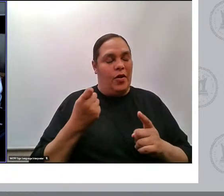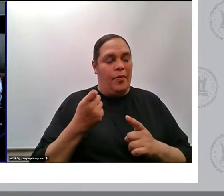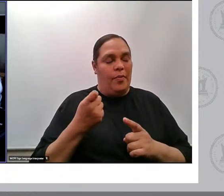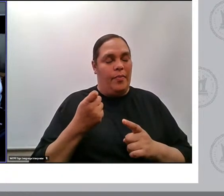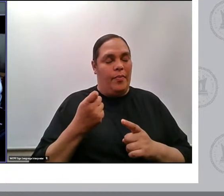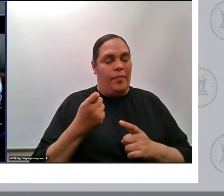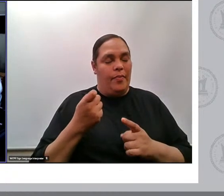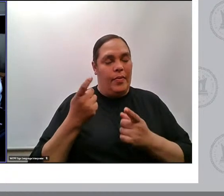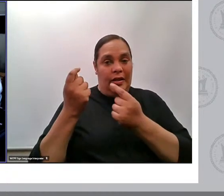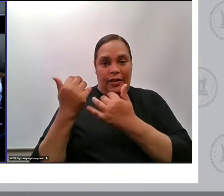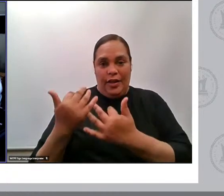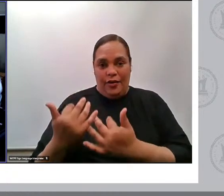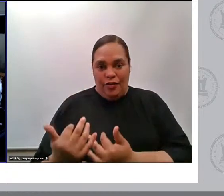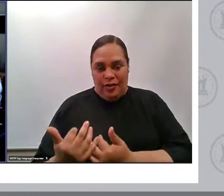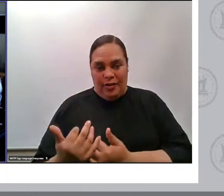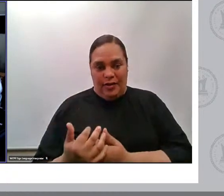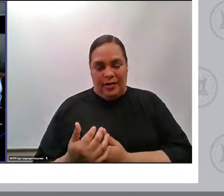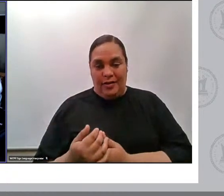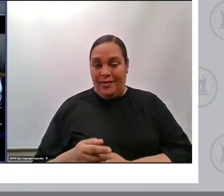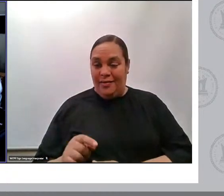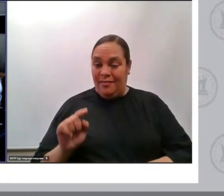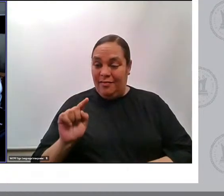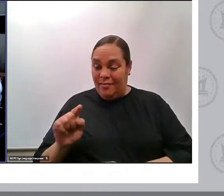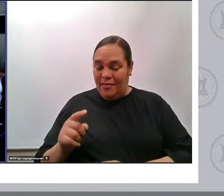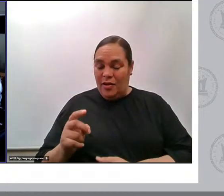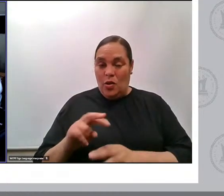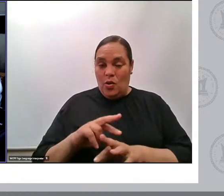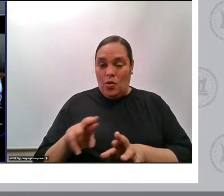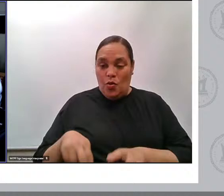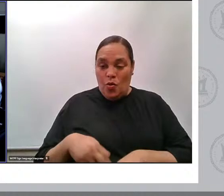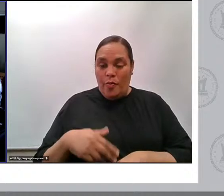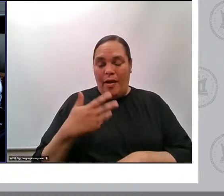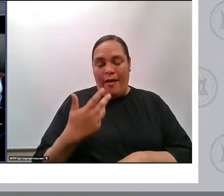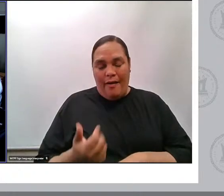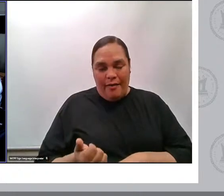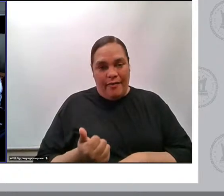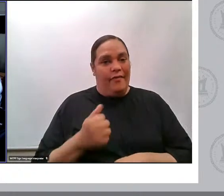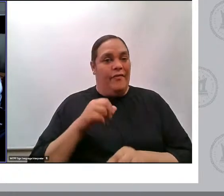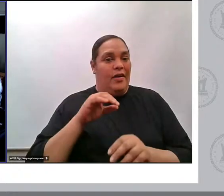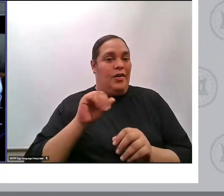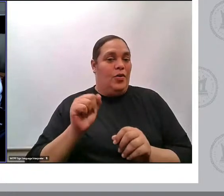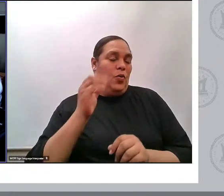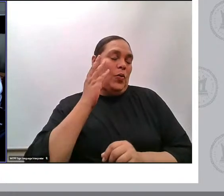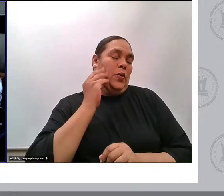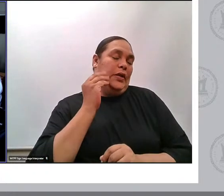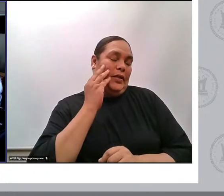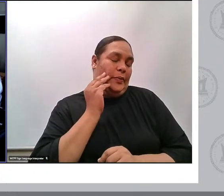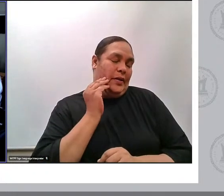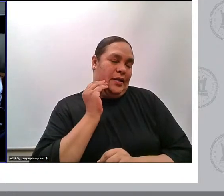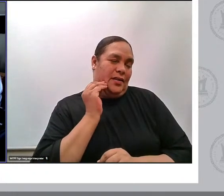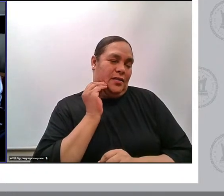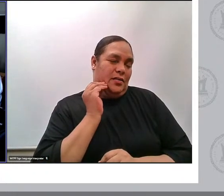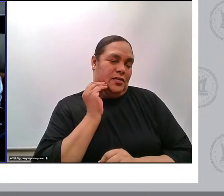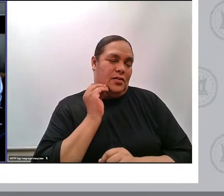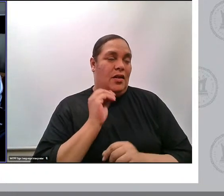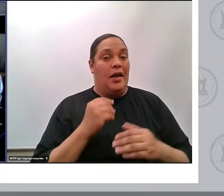from Treasury. Is there room in your experience as